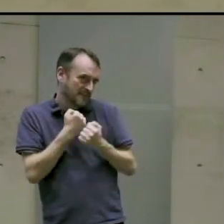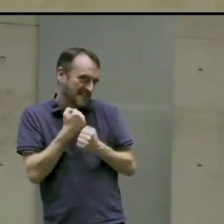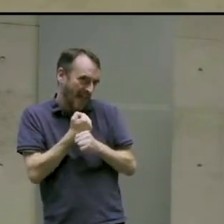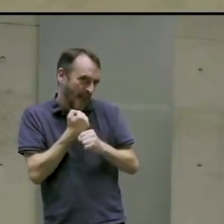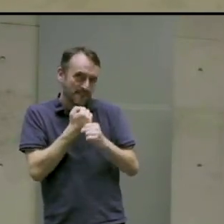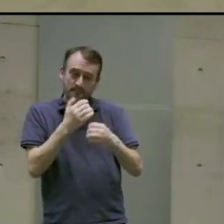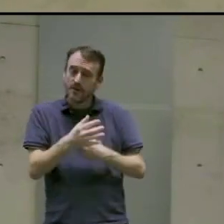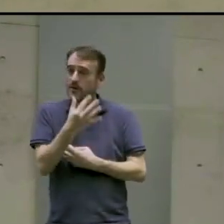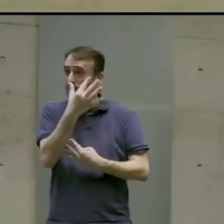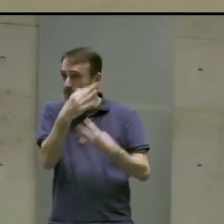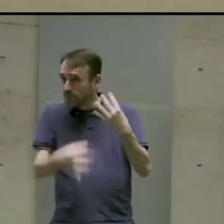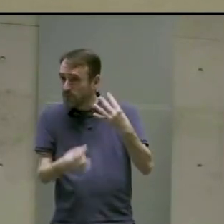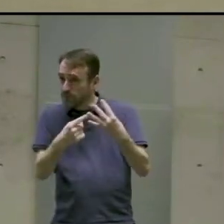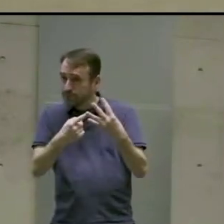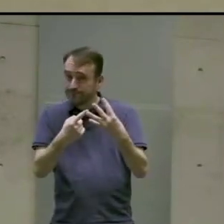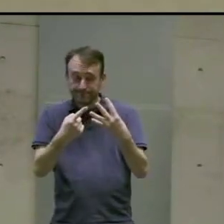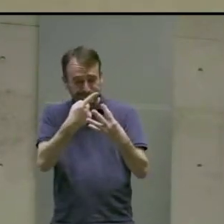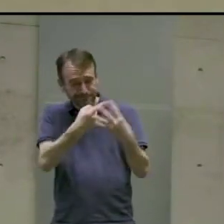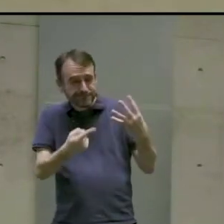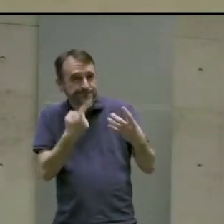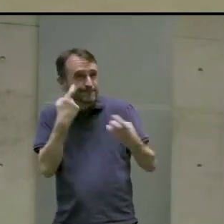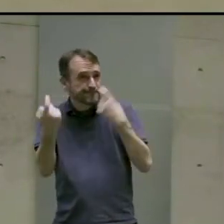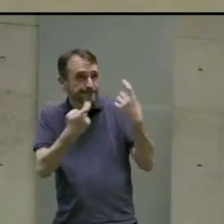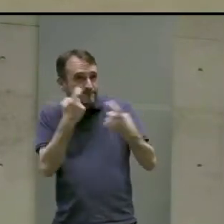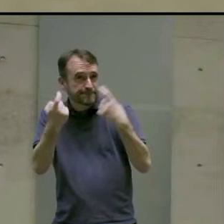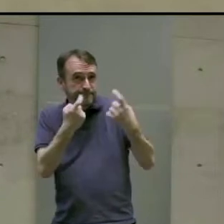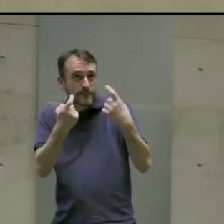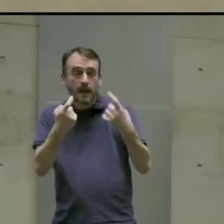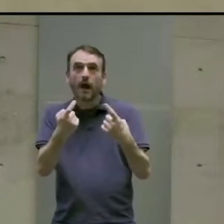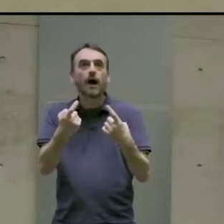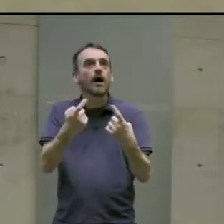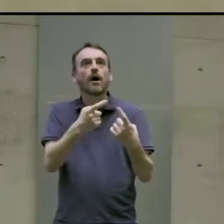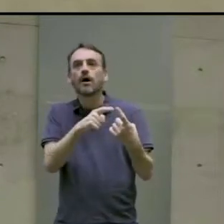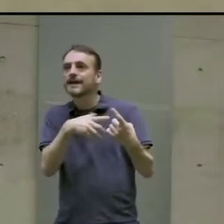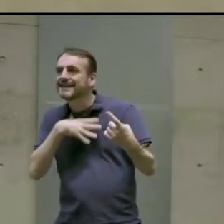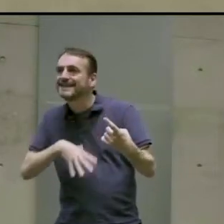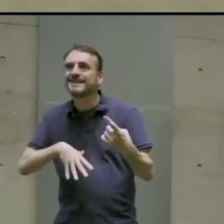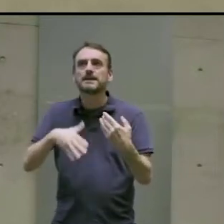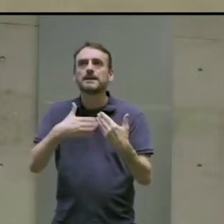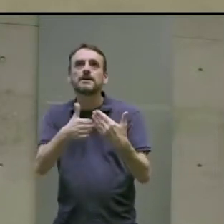few different things that you can explore in terms of getting more information.